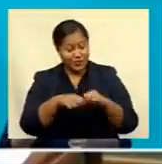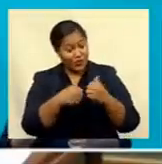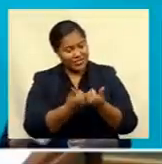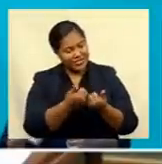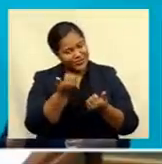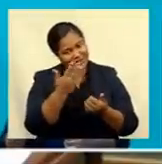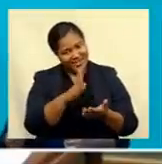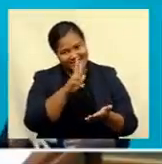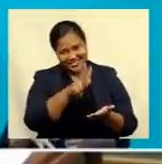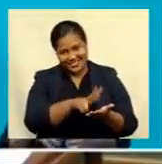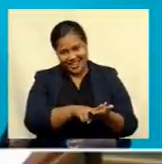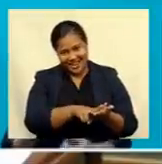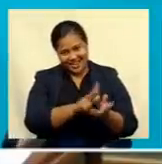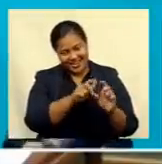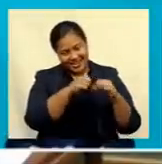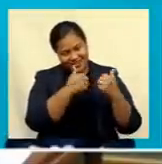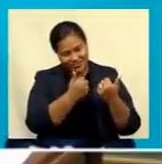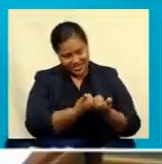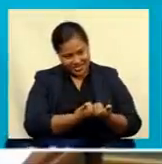been